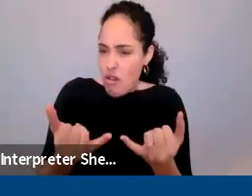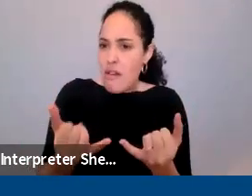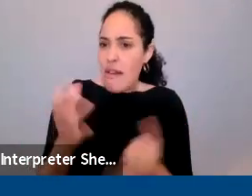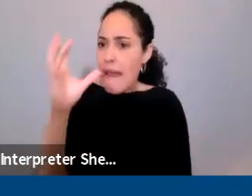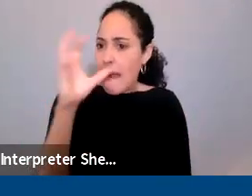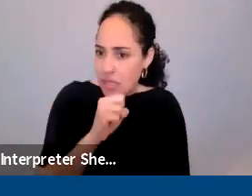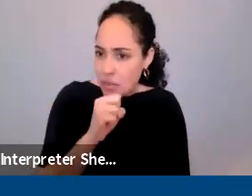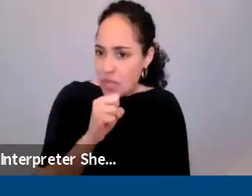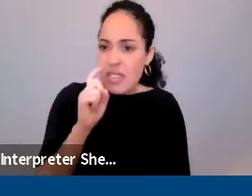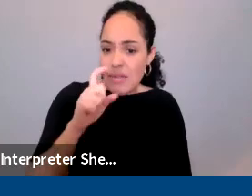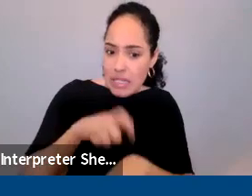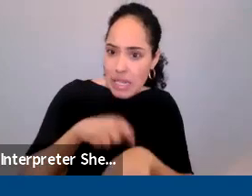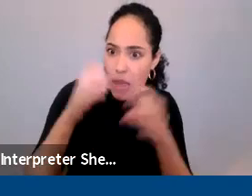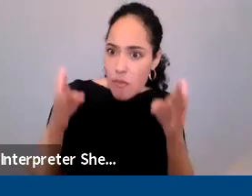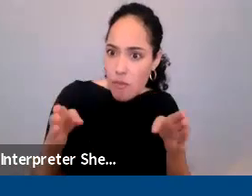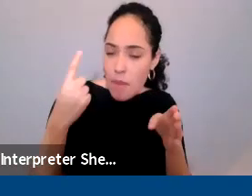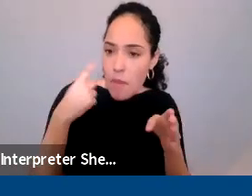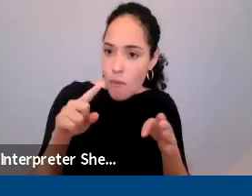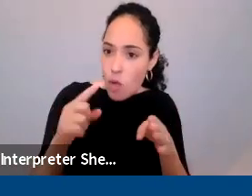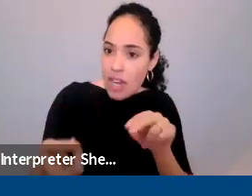risk following a wildfire?